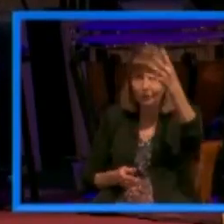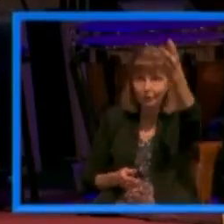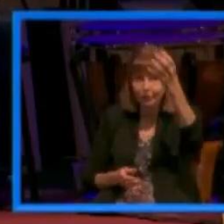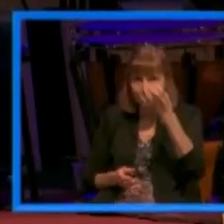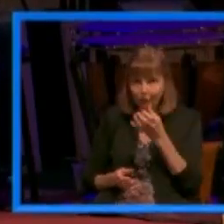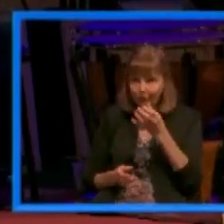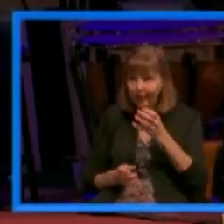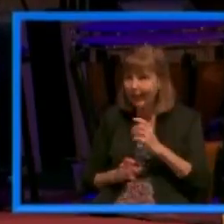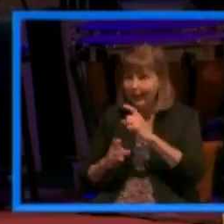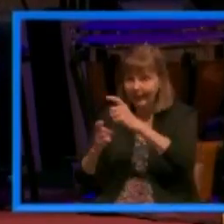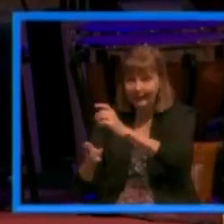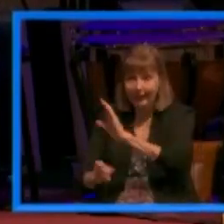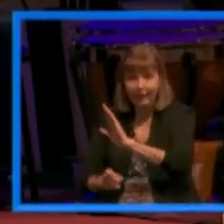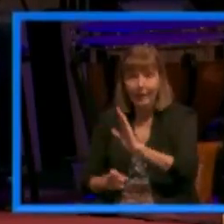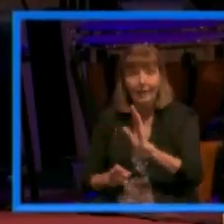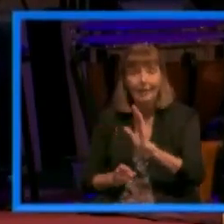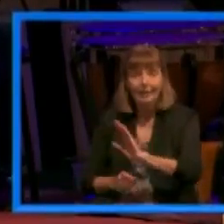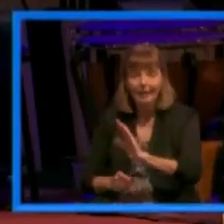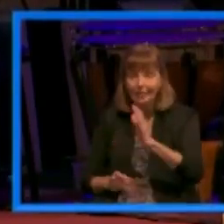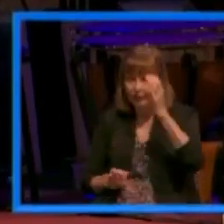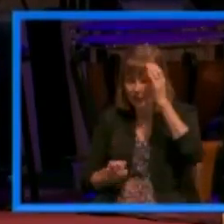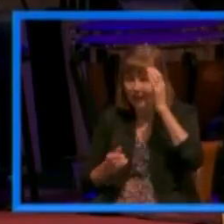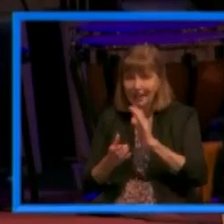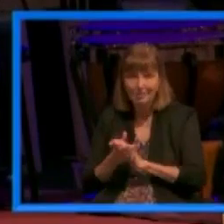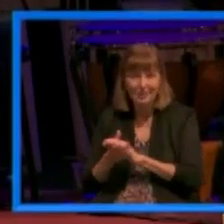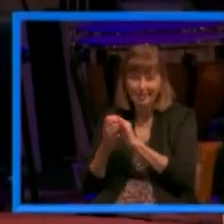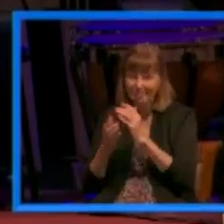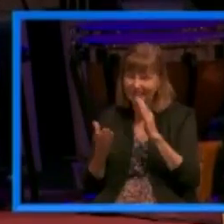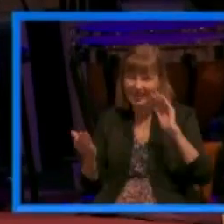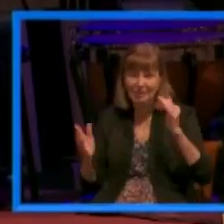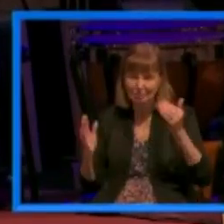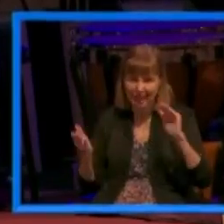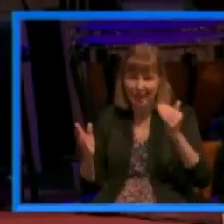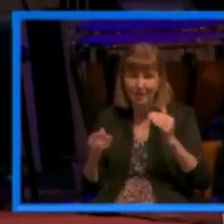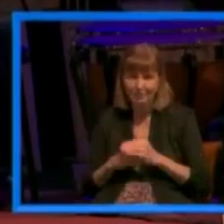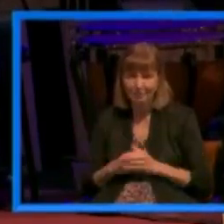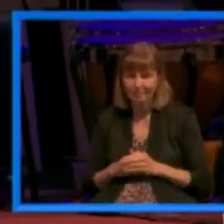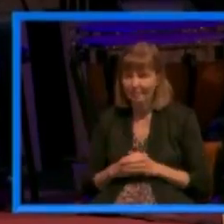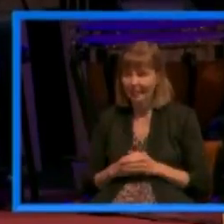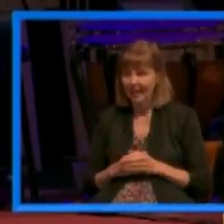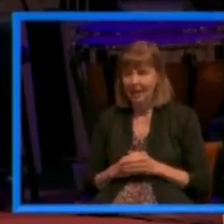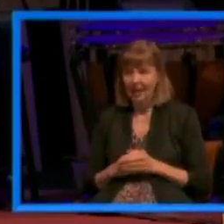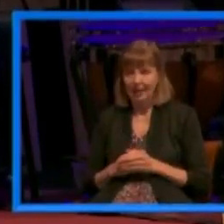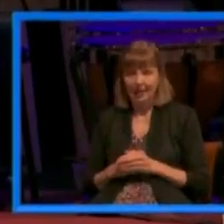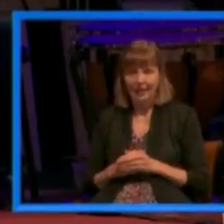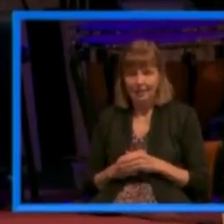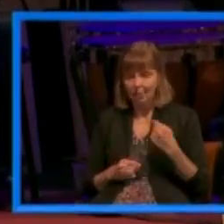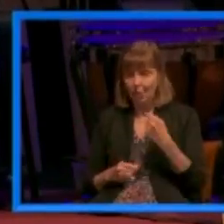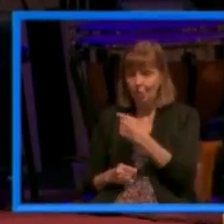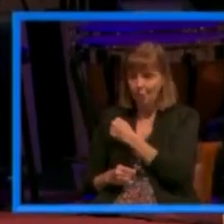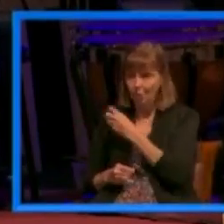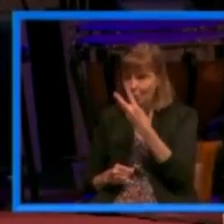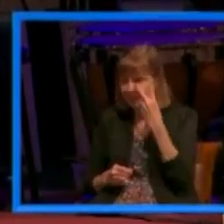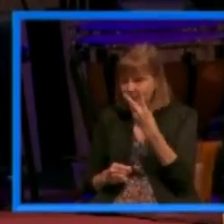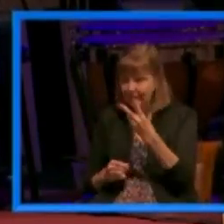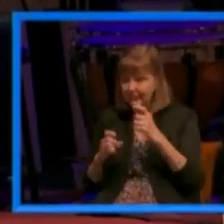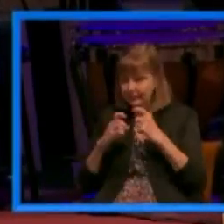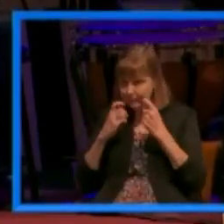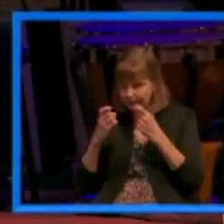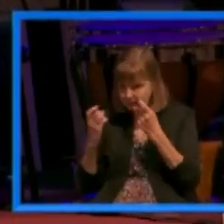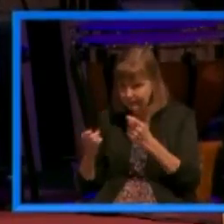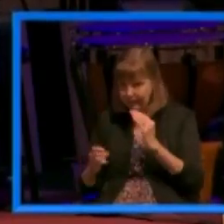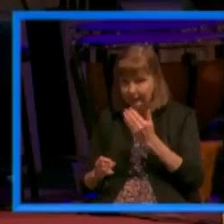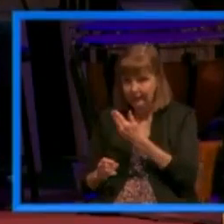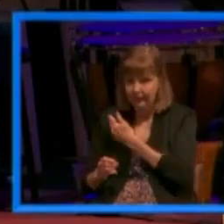broke loose. There's a cycle of sin, right? Our eyes see, our heart wants, we don't agree with God, and now we go and do what we want to do, and notice what happens. Just look at